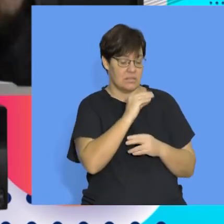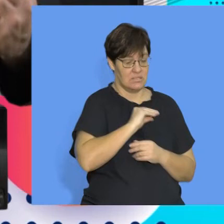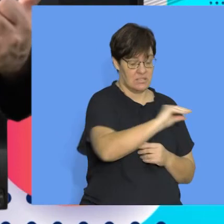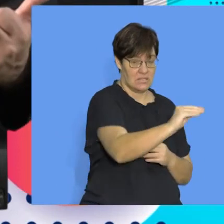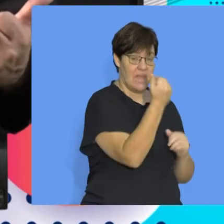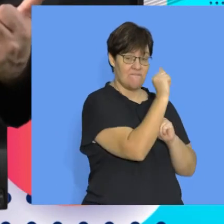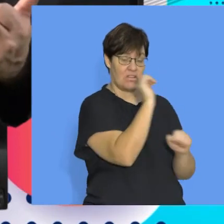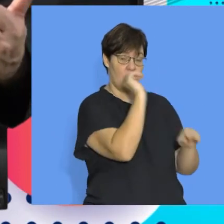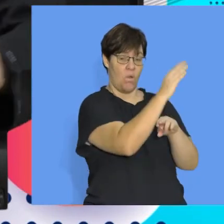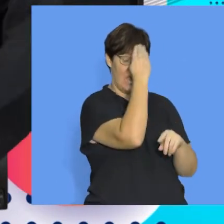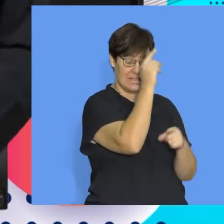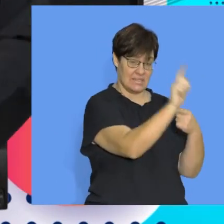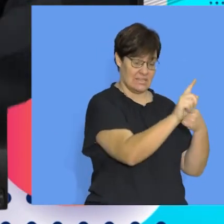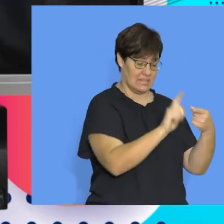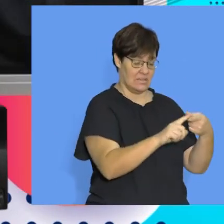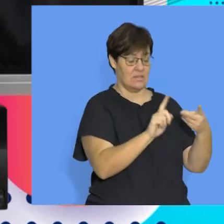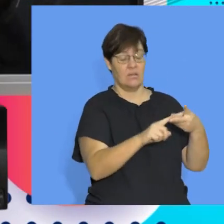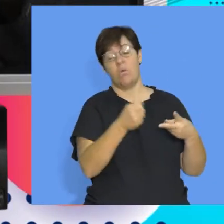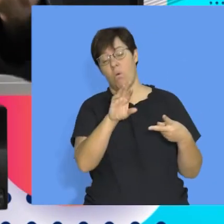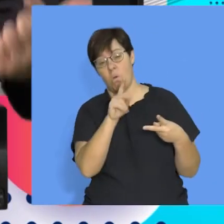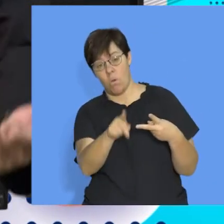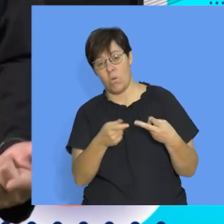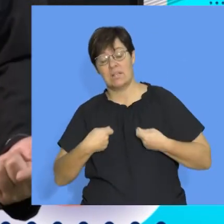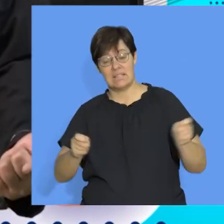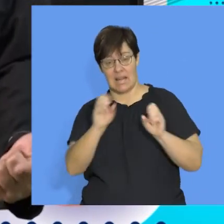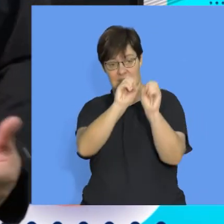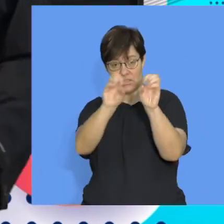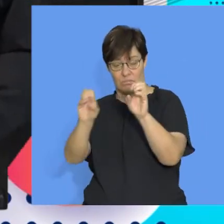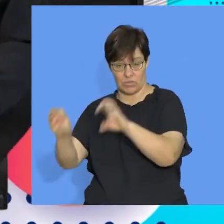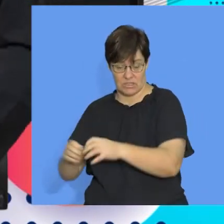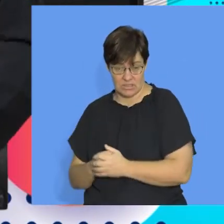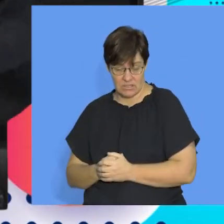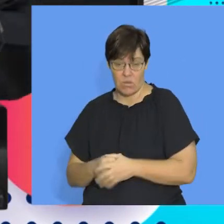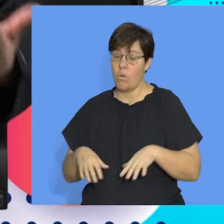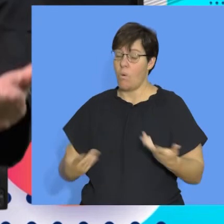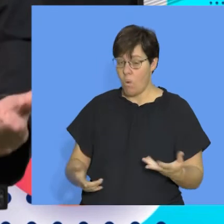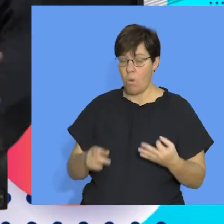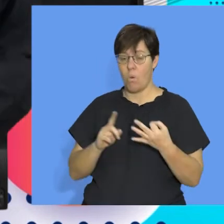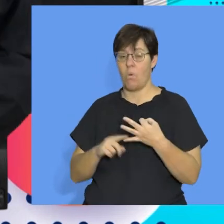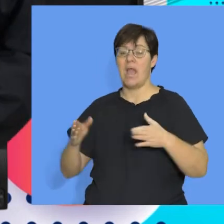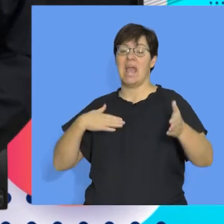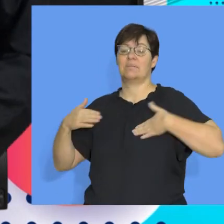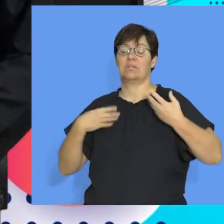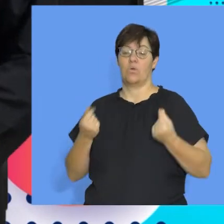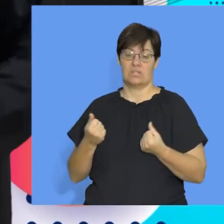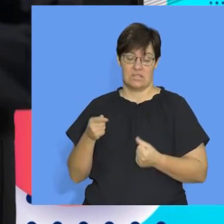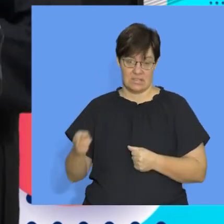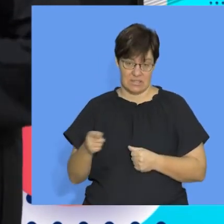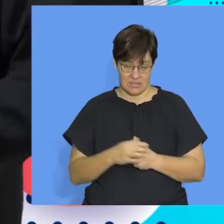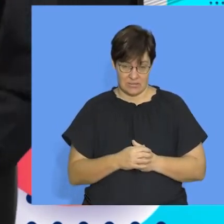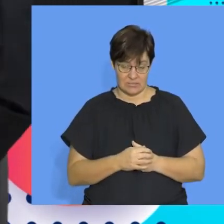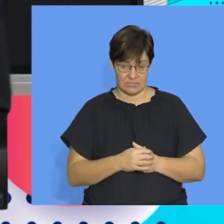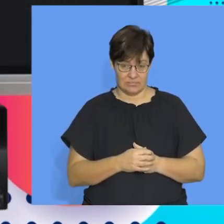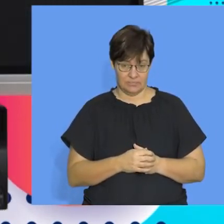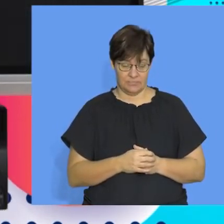factory overhead cost component or your selling and distribution cost component or your admin cost component.